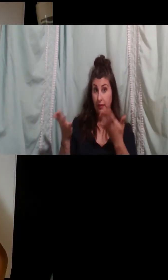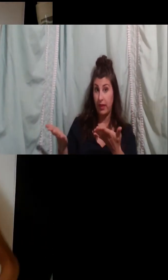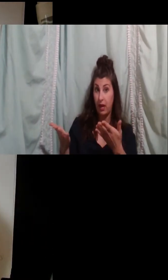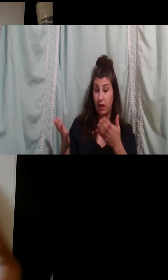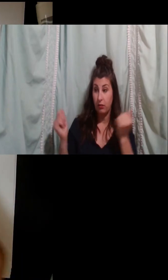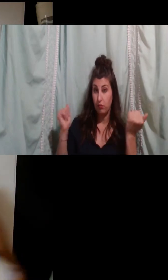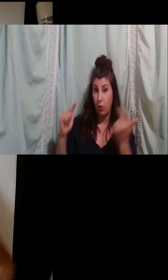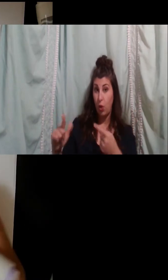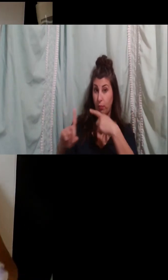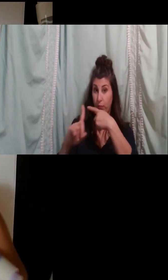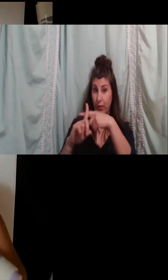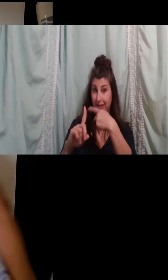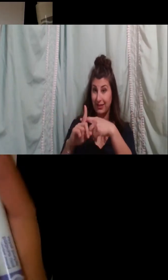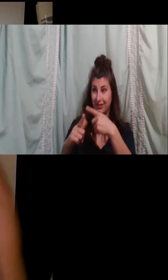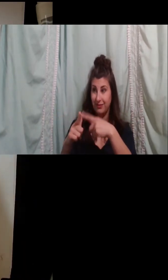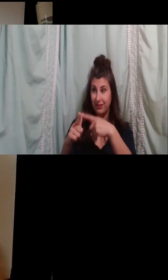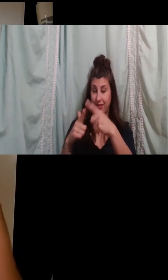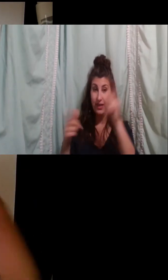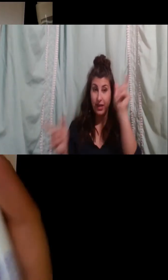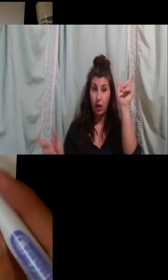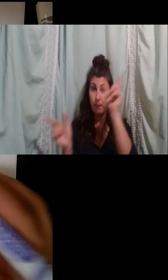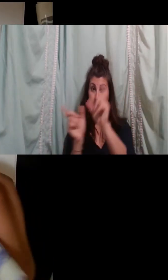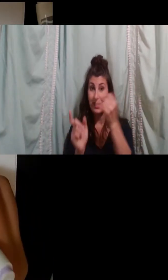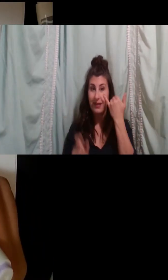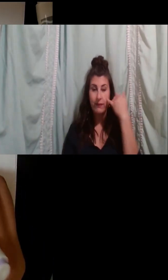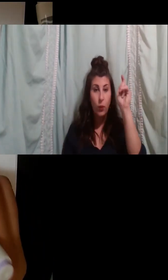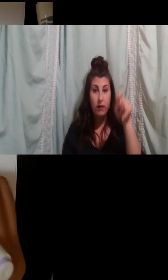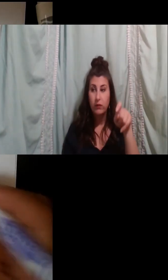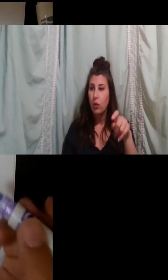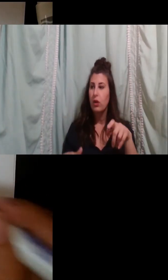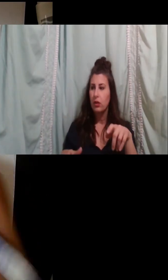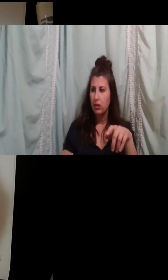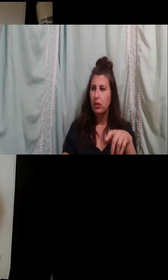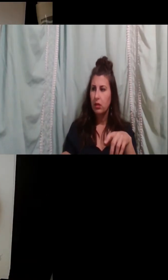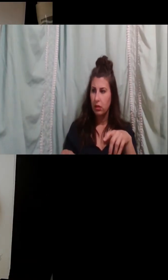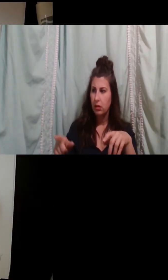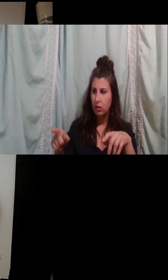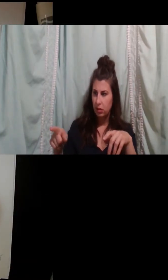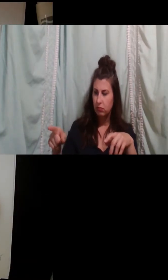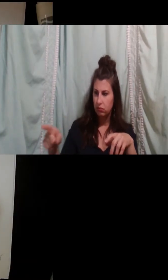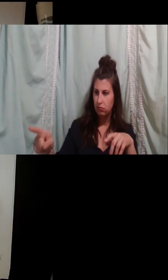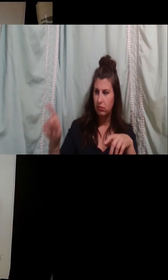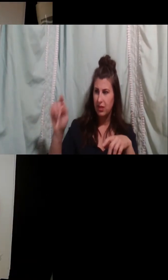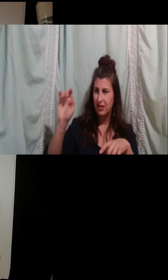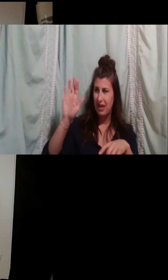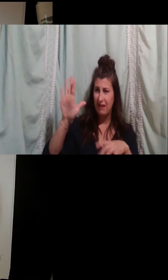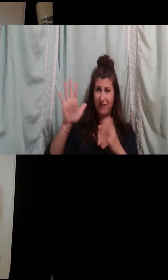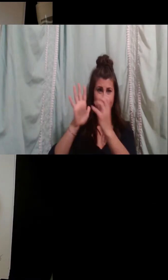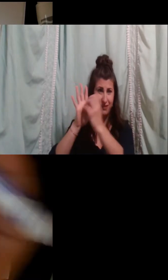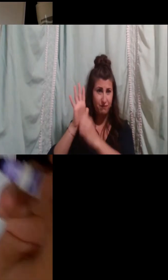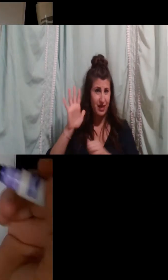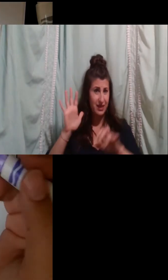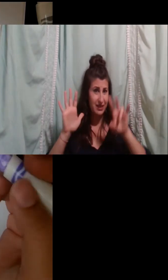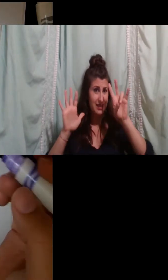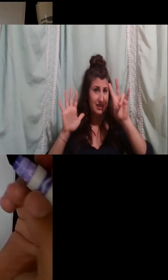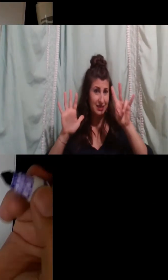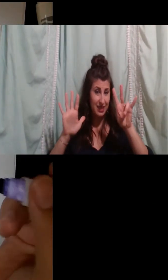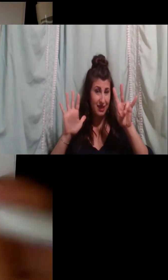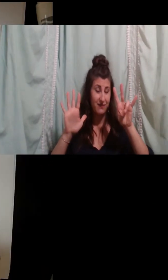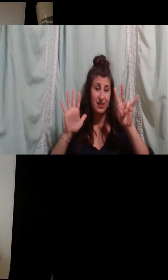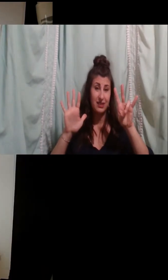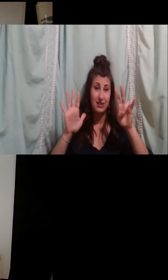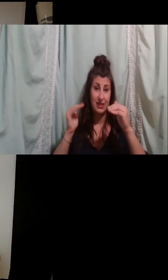And then at this point you have all positives, then you can start combining if needed. Okay, well 5 minus